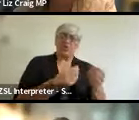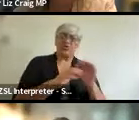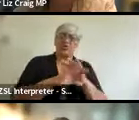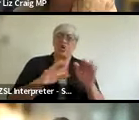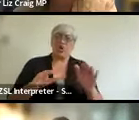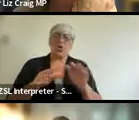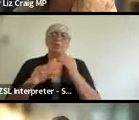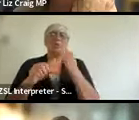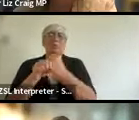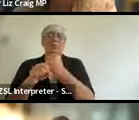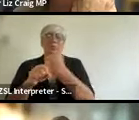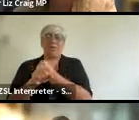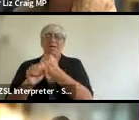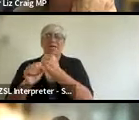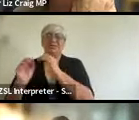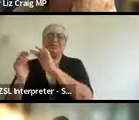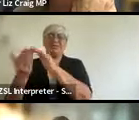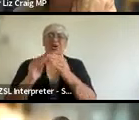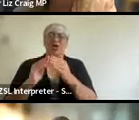society